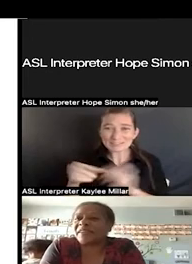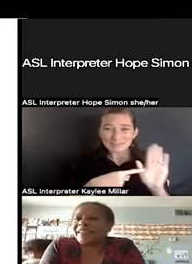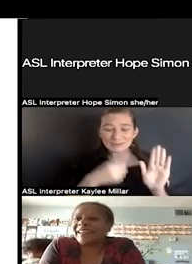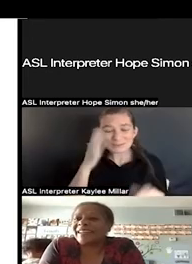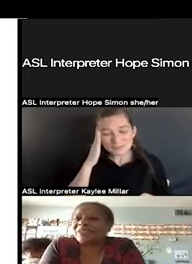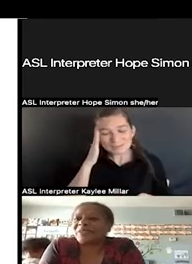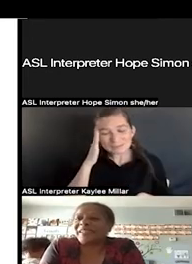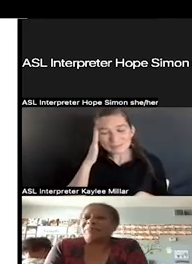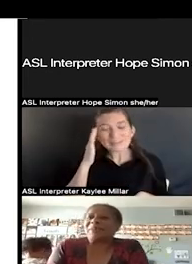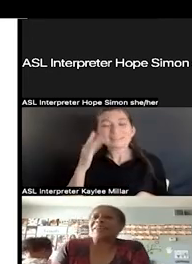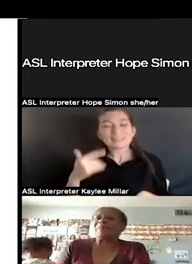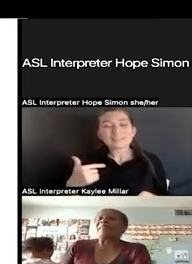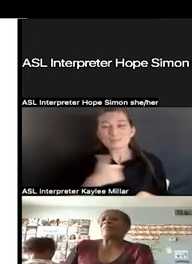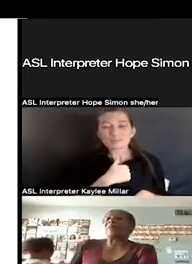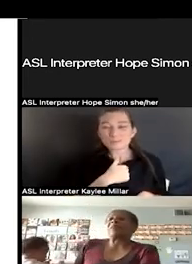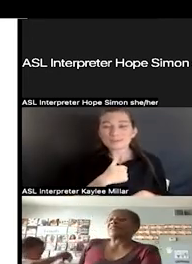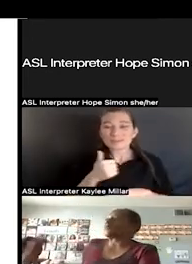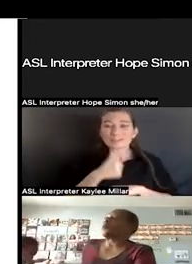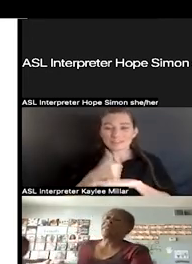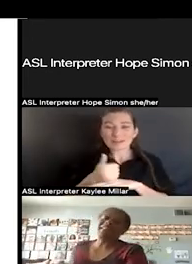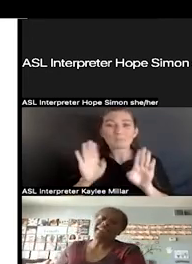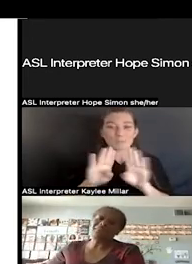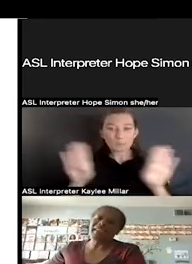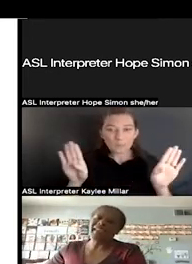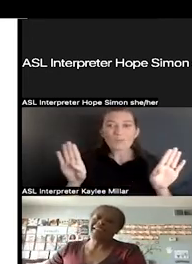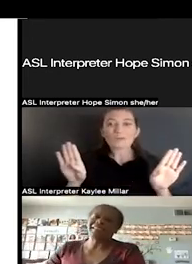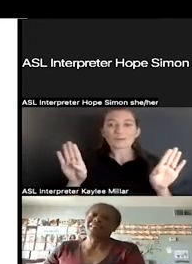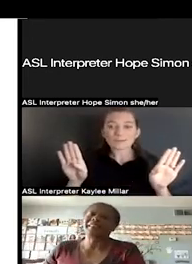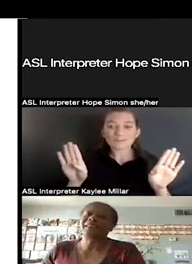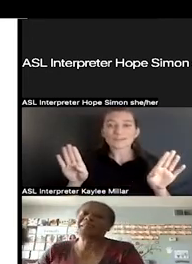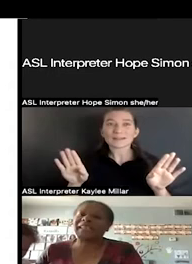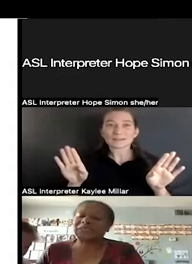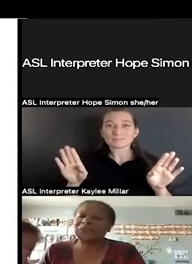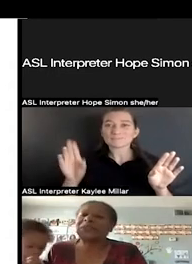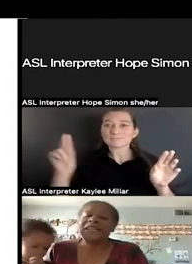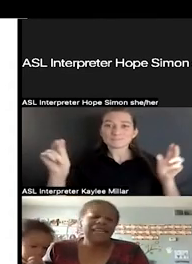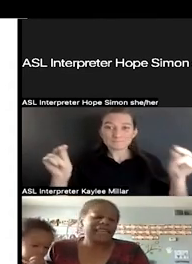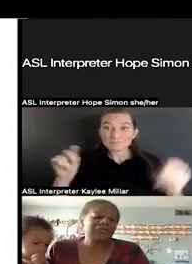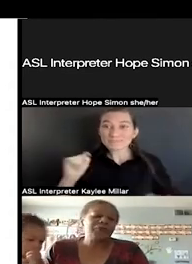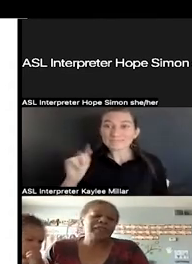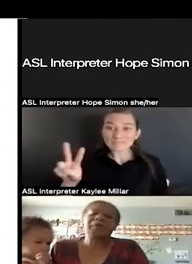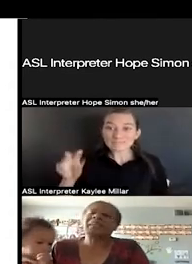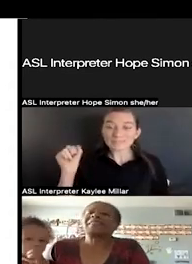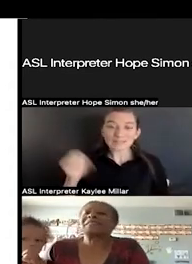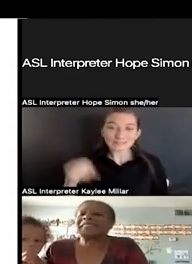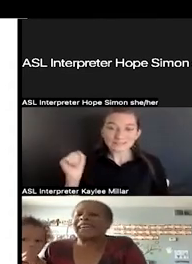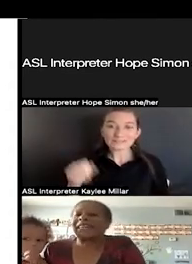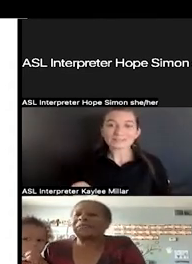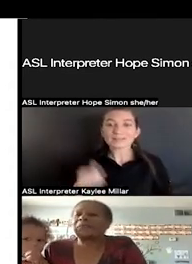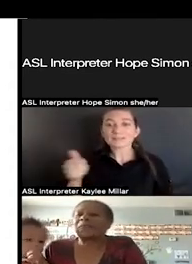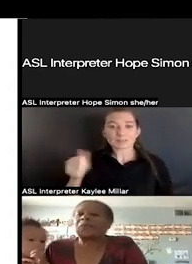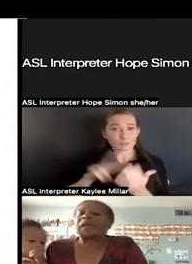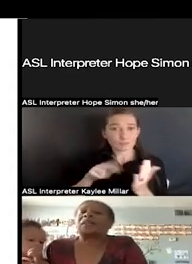we're actually putting up on the walls to hold the TVs and all that, but they do read the book and